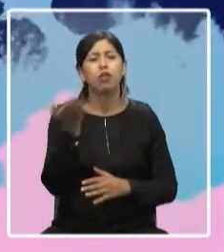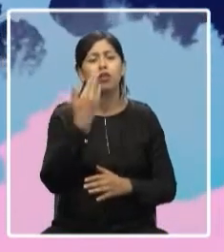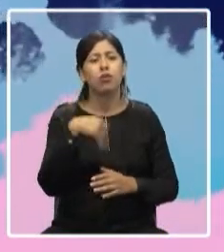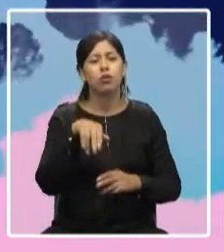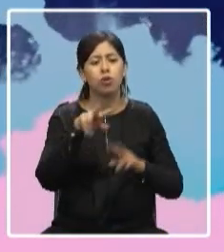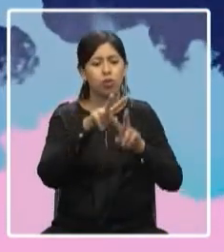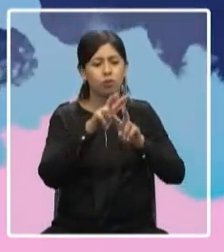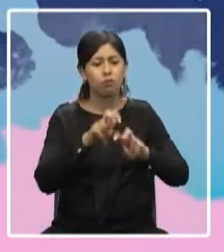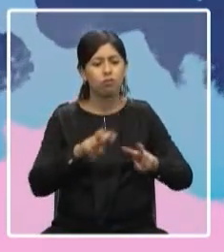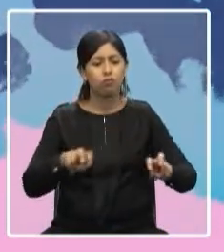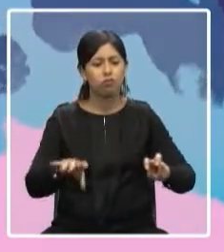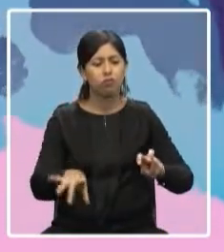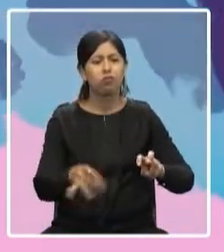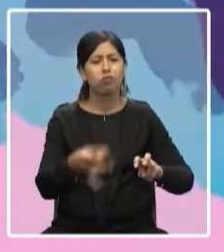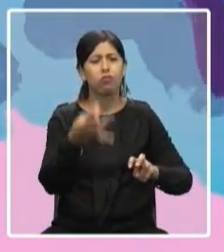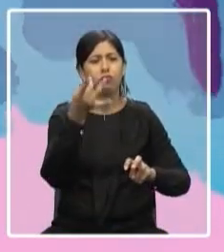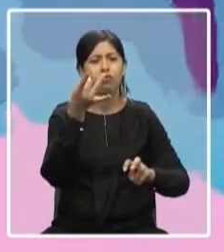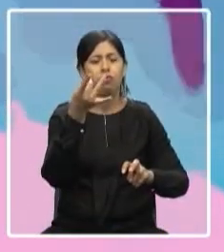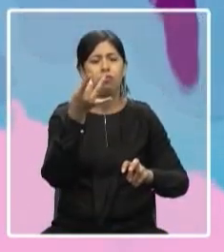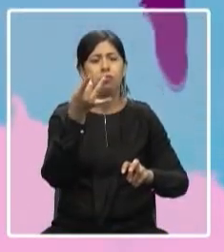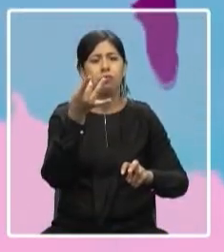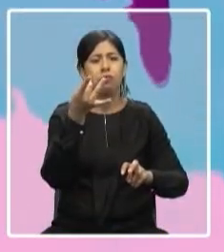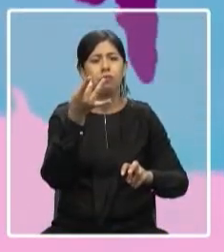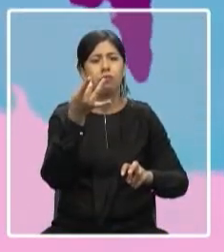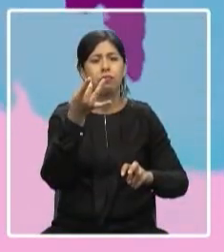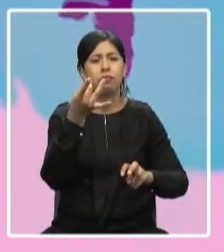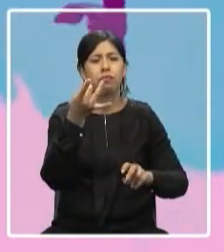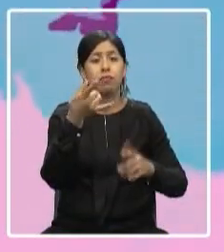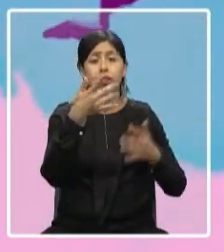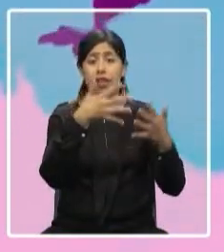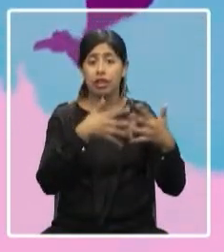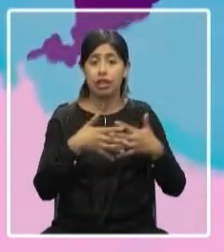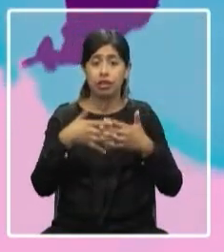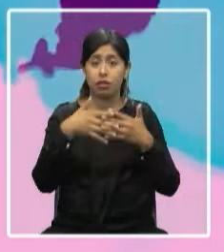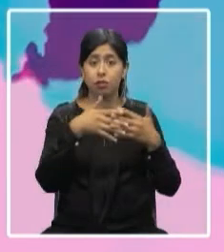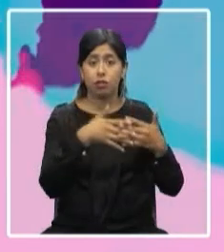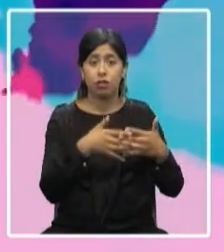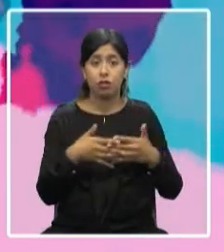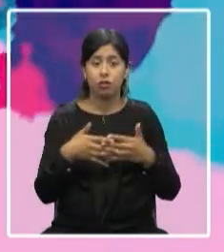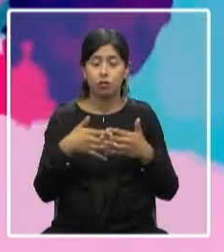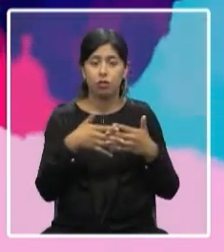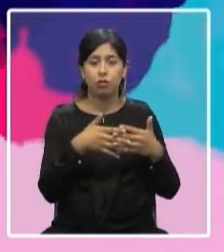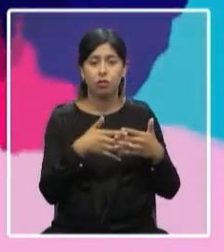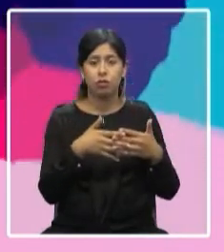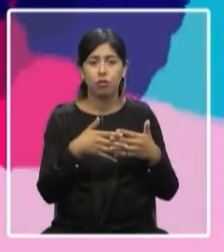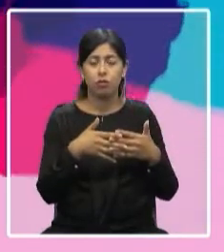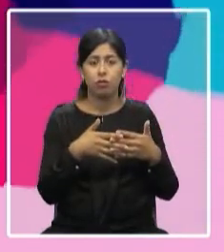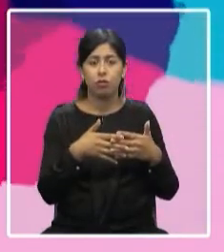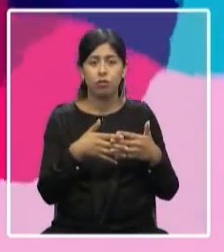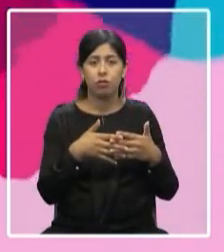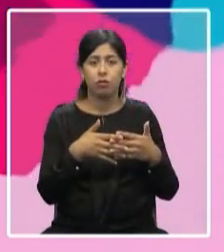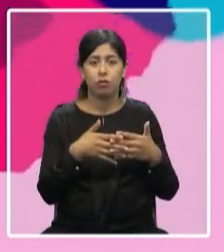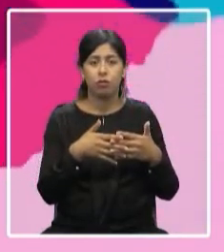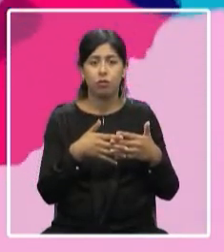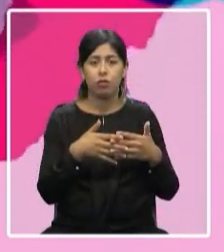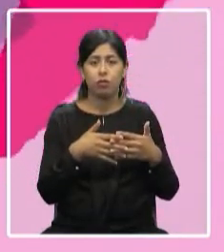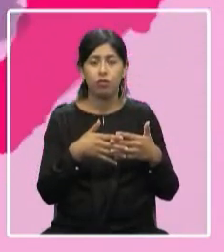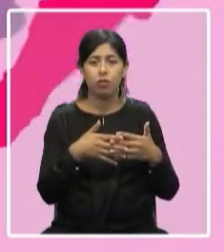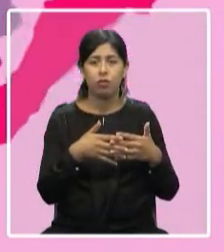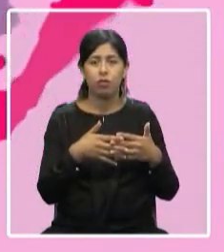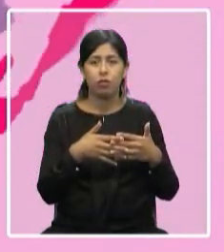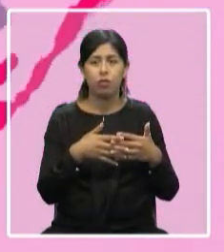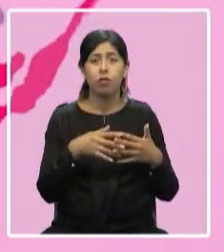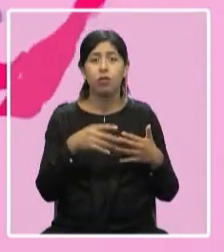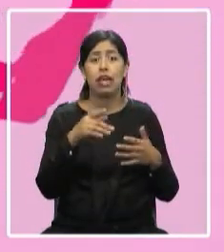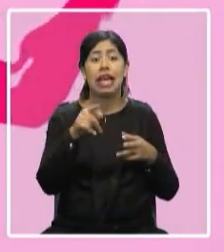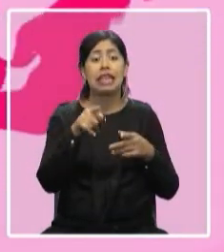from the last 100 years. And the US Census Bureau, collects a population census each year, and they ask, each decade, and they ask people